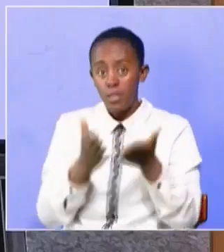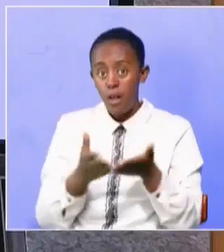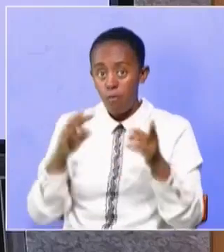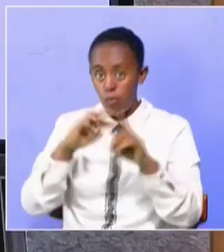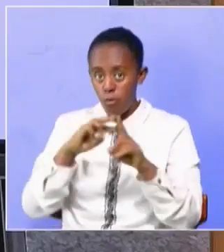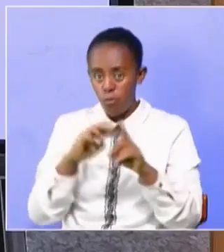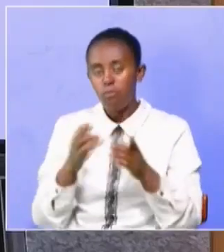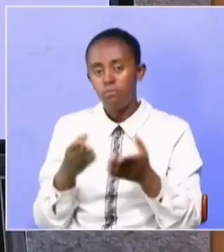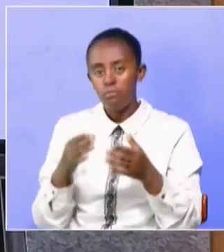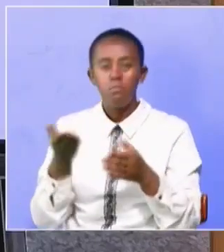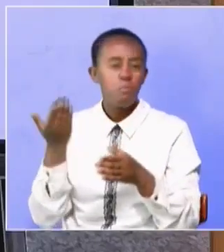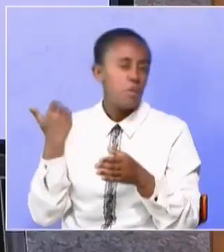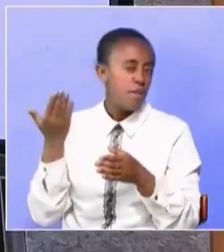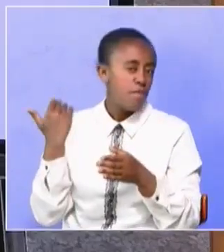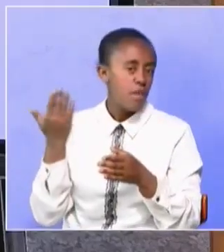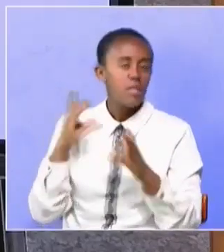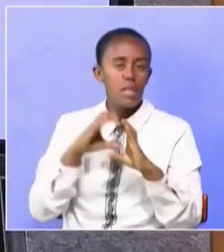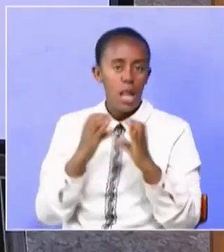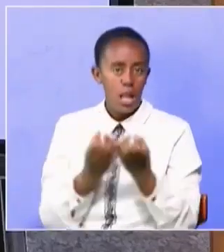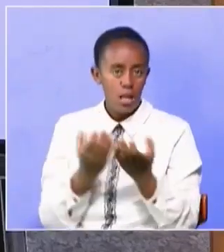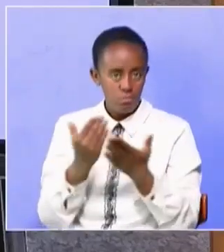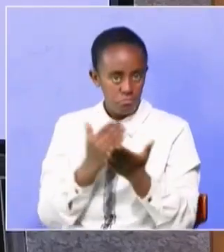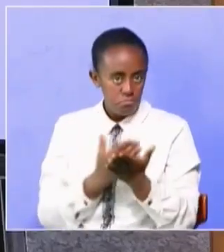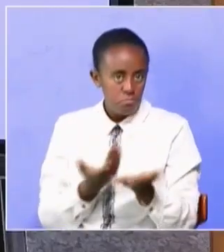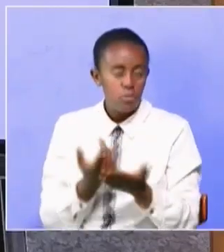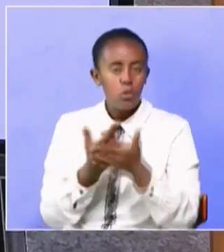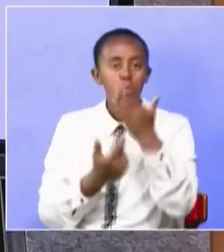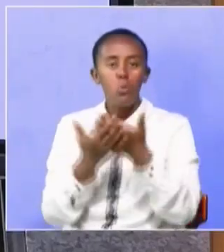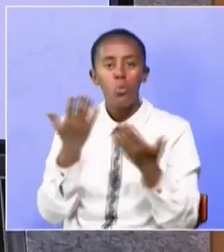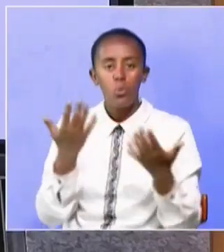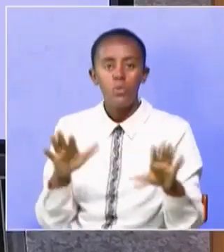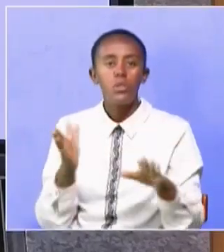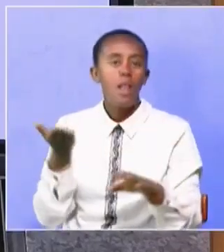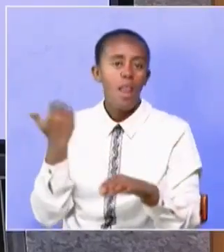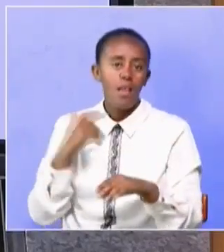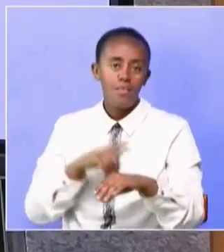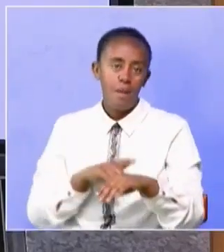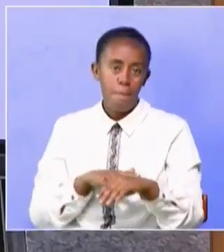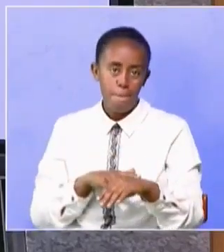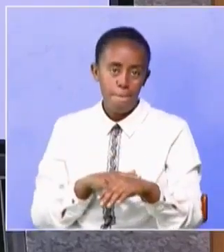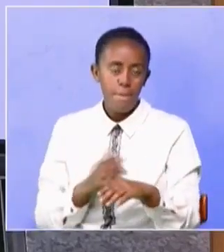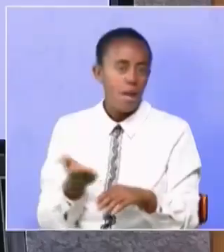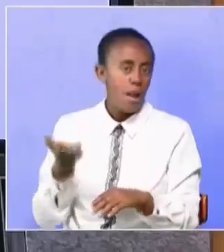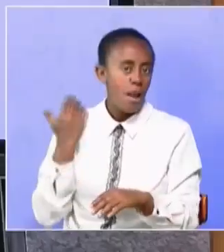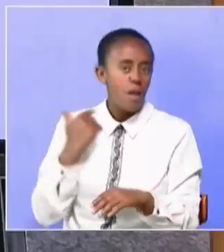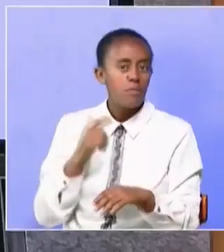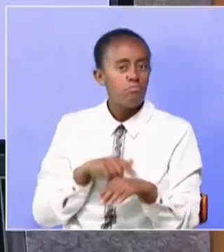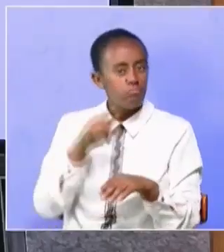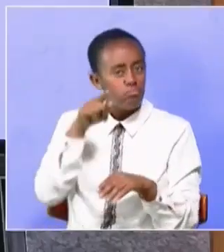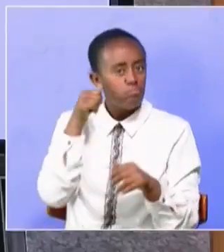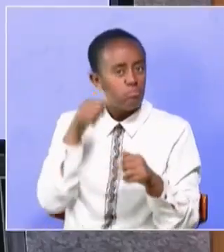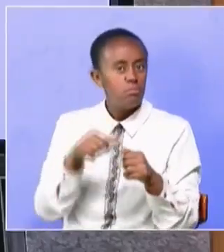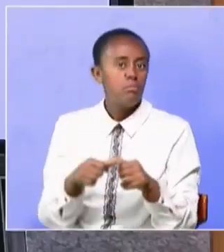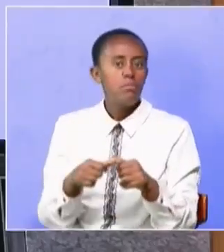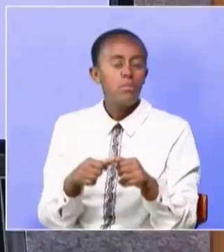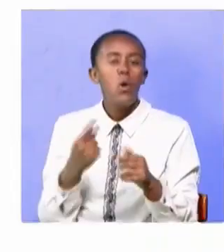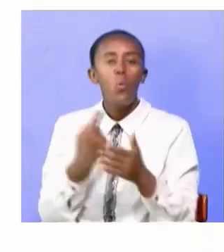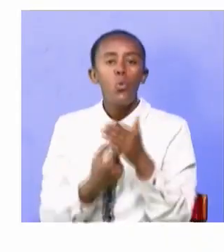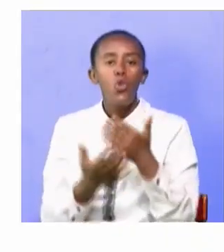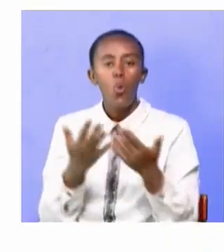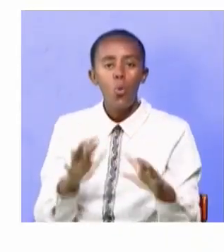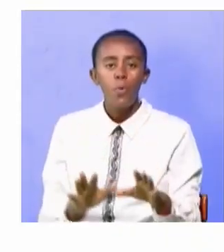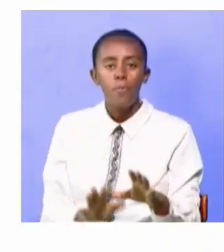let us go to the previous lesson and talk about what we discussed last time. Last time, if you remember, we talked